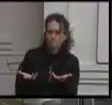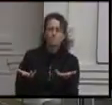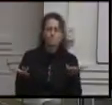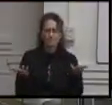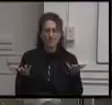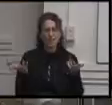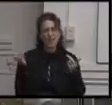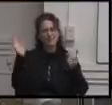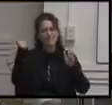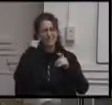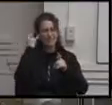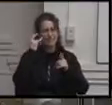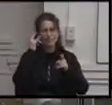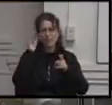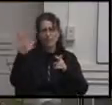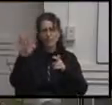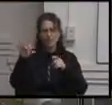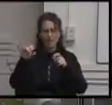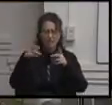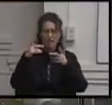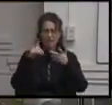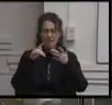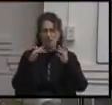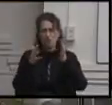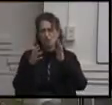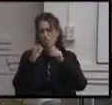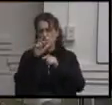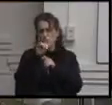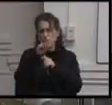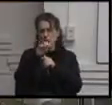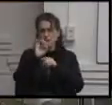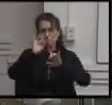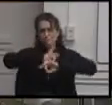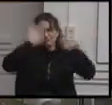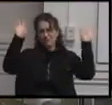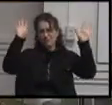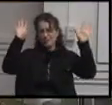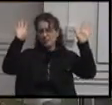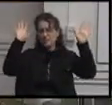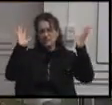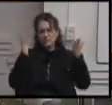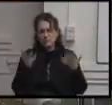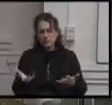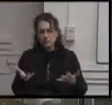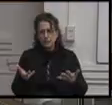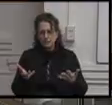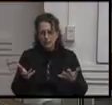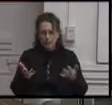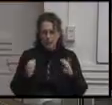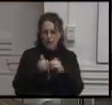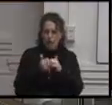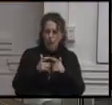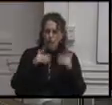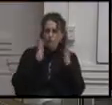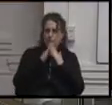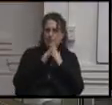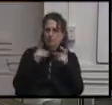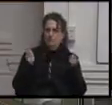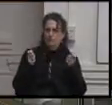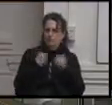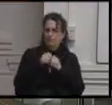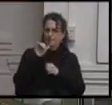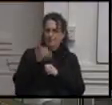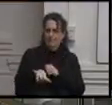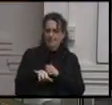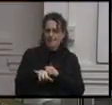have extreme reactions to this, as we should. How do we want to accept those people back into our town?